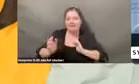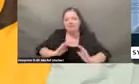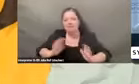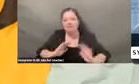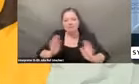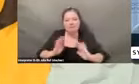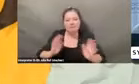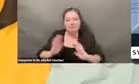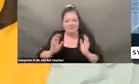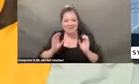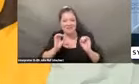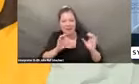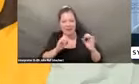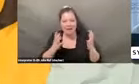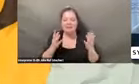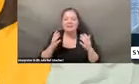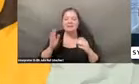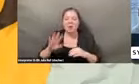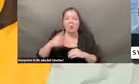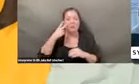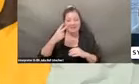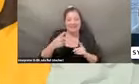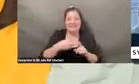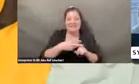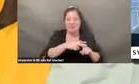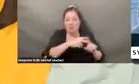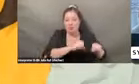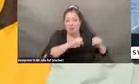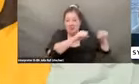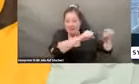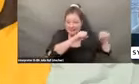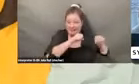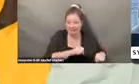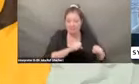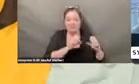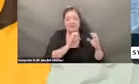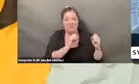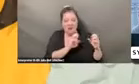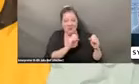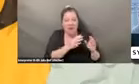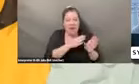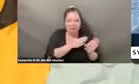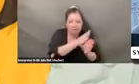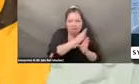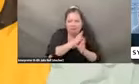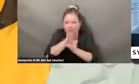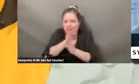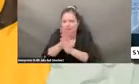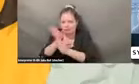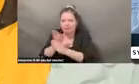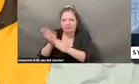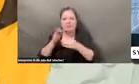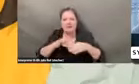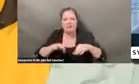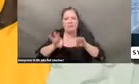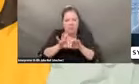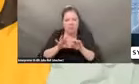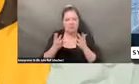and the repository. The toolkit covers different feedback channels, and it mentions or lists the